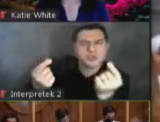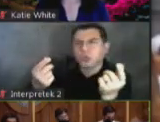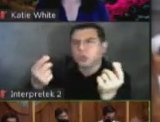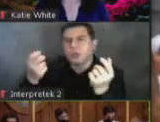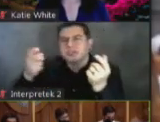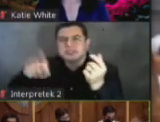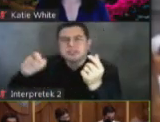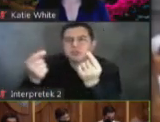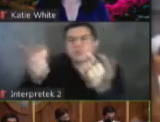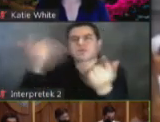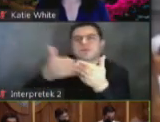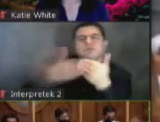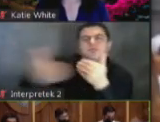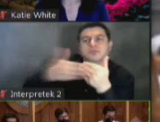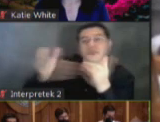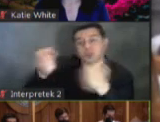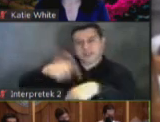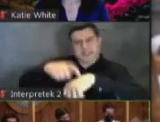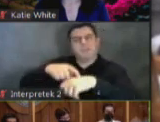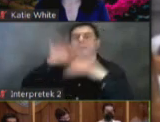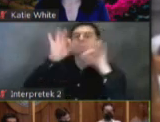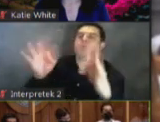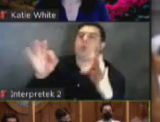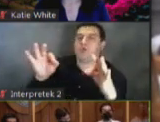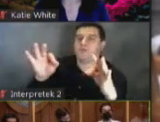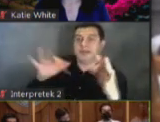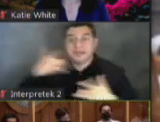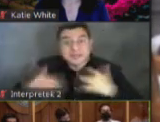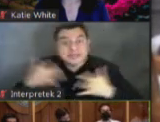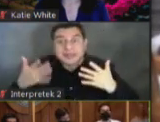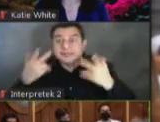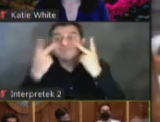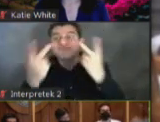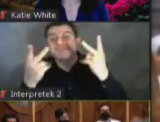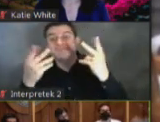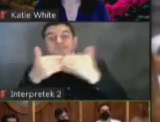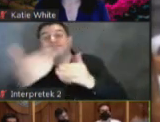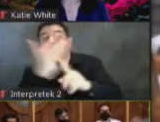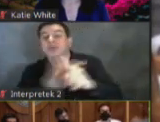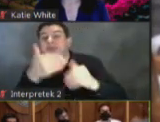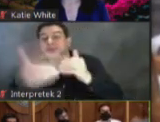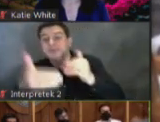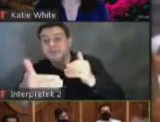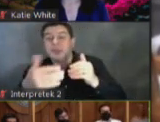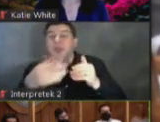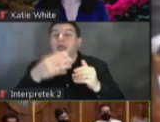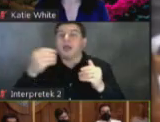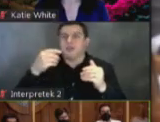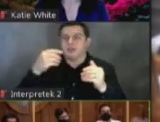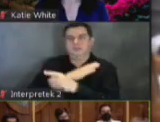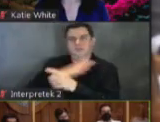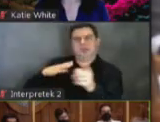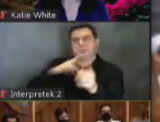good, and I'm excited to see where we are in 2 more months. And as you heard, the entire commission is committed to supporting